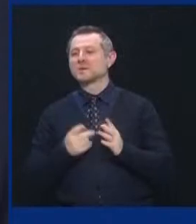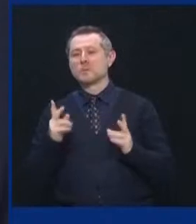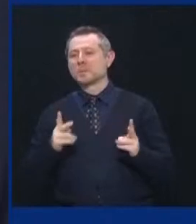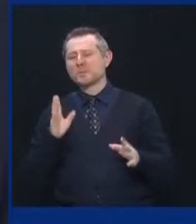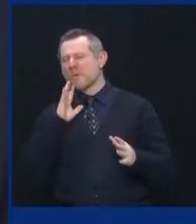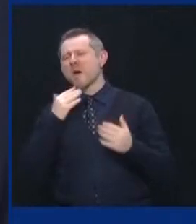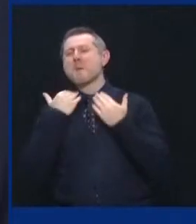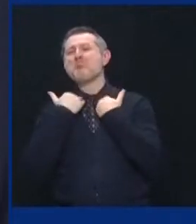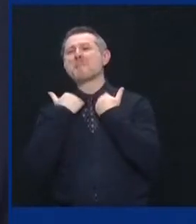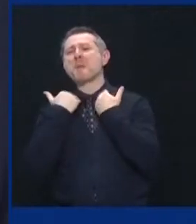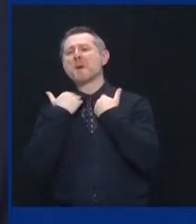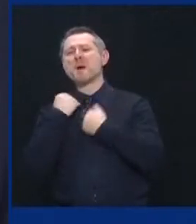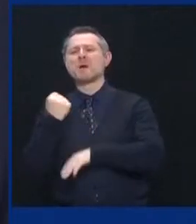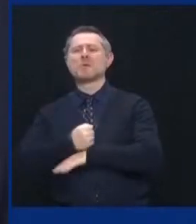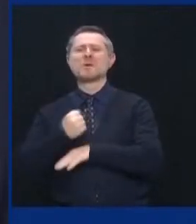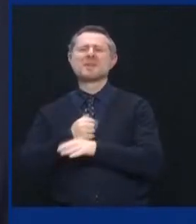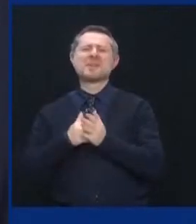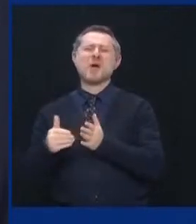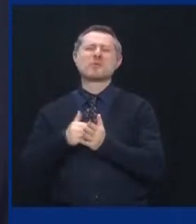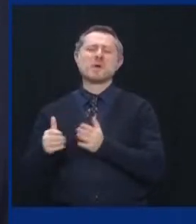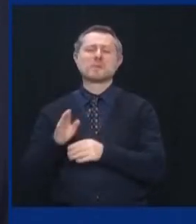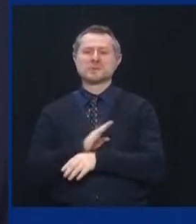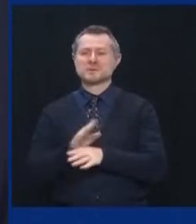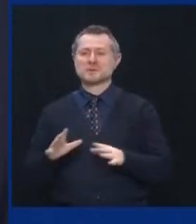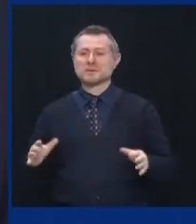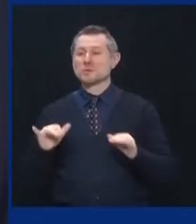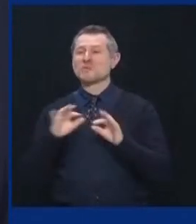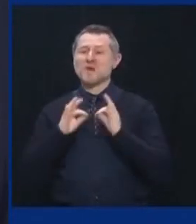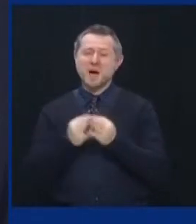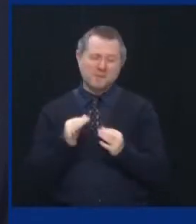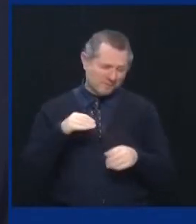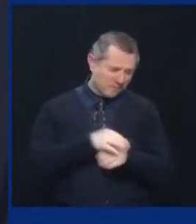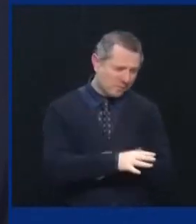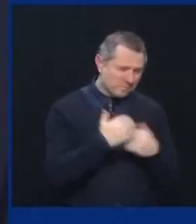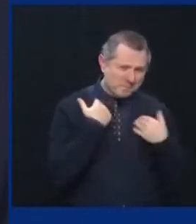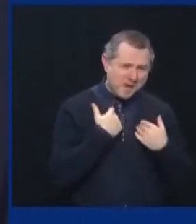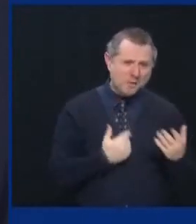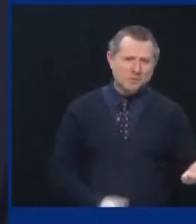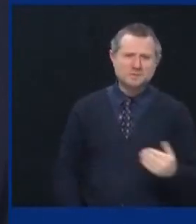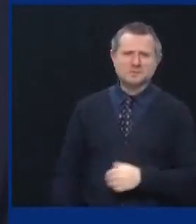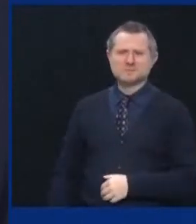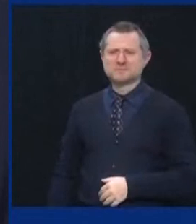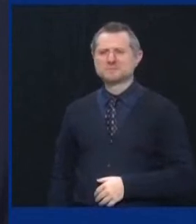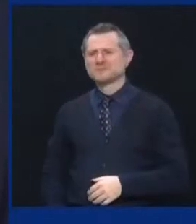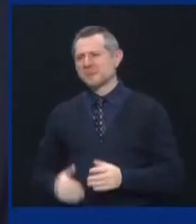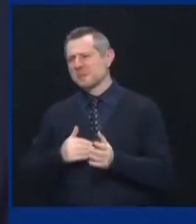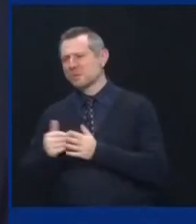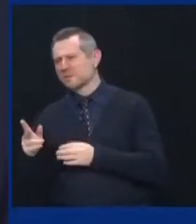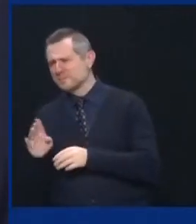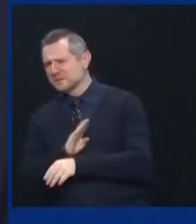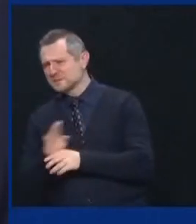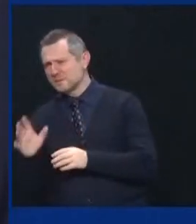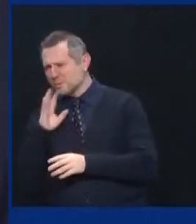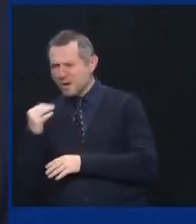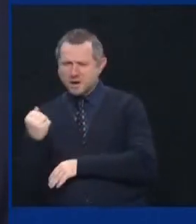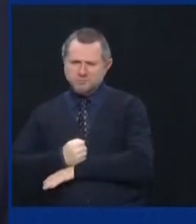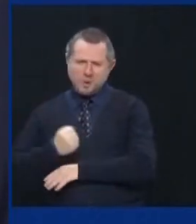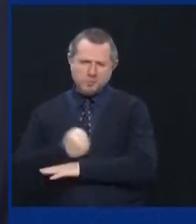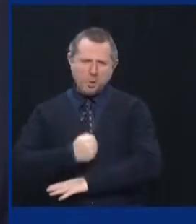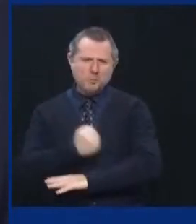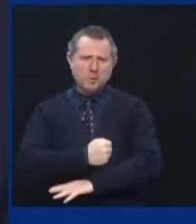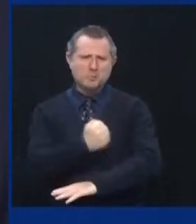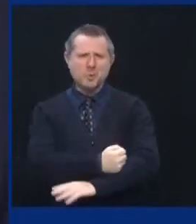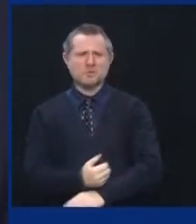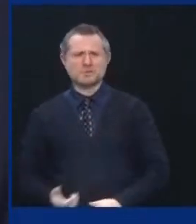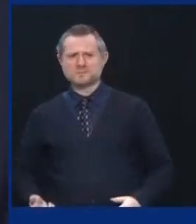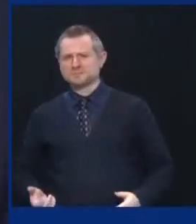for thousands of more families. You'll be talking about thousands of more businesses going bankrupt. You'll be talking